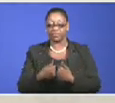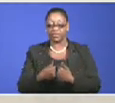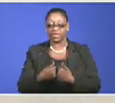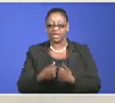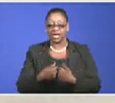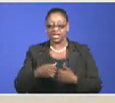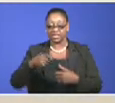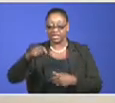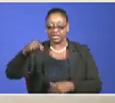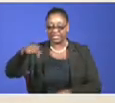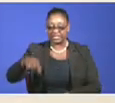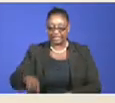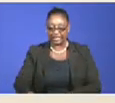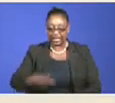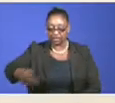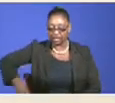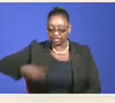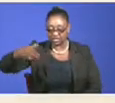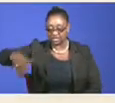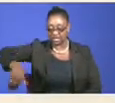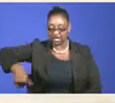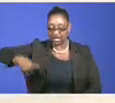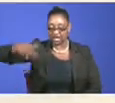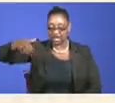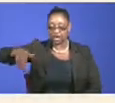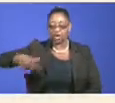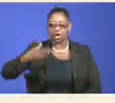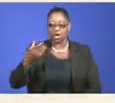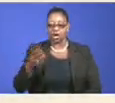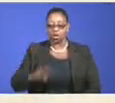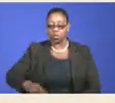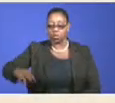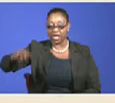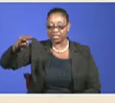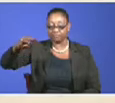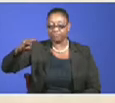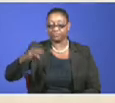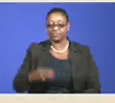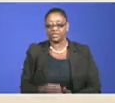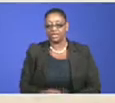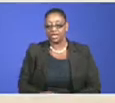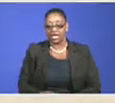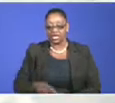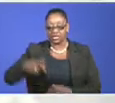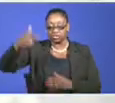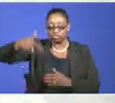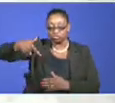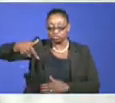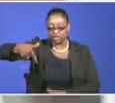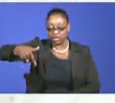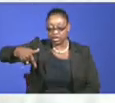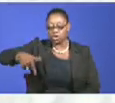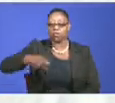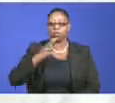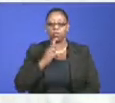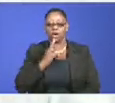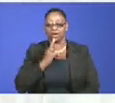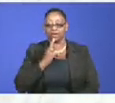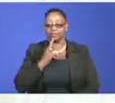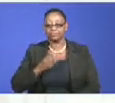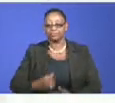a 300-foot disposal well to our right. Behind us, they're currently drilling one of two supply